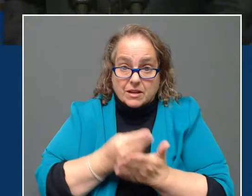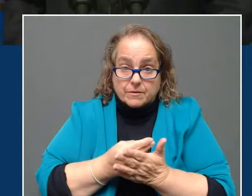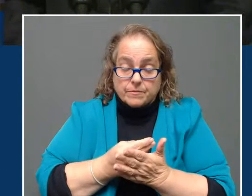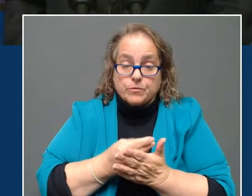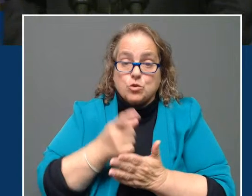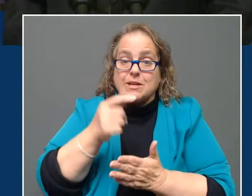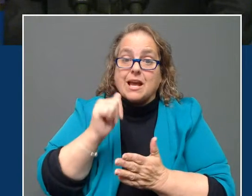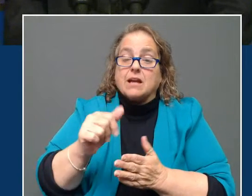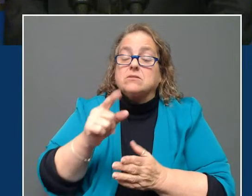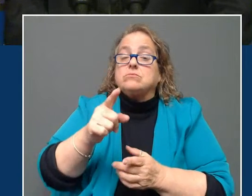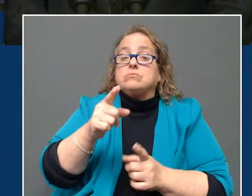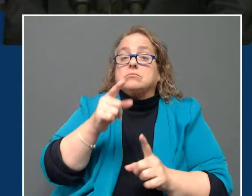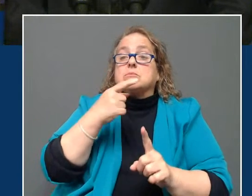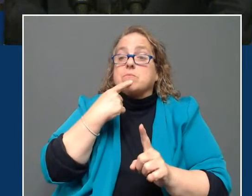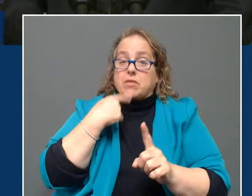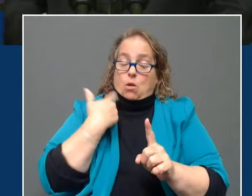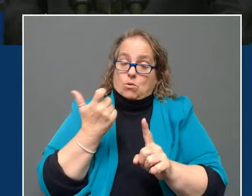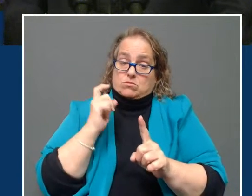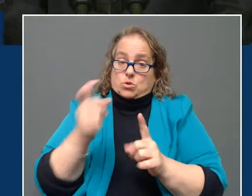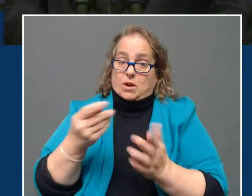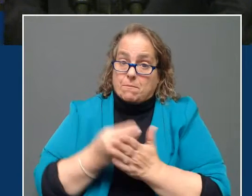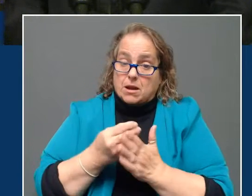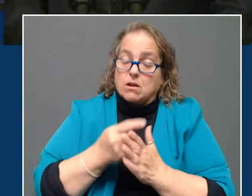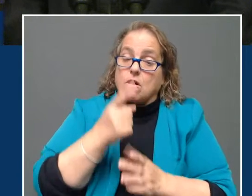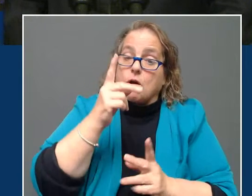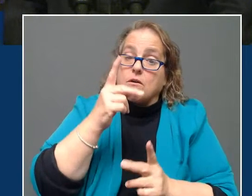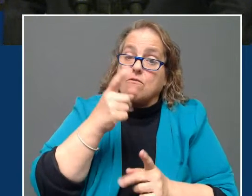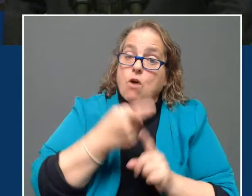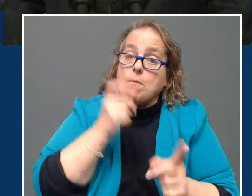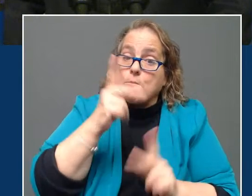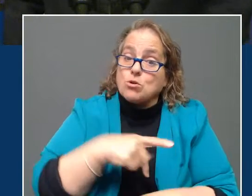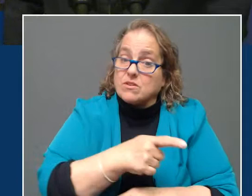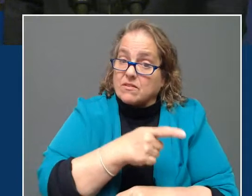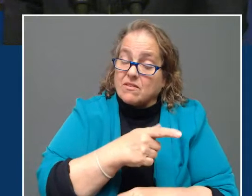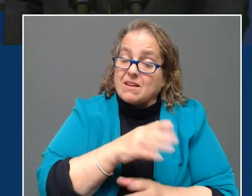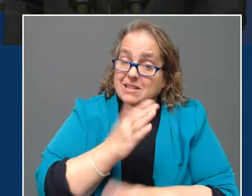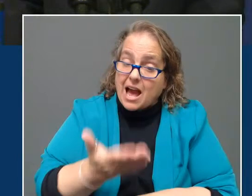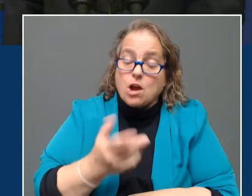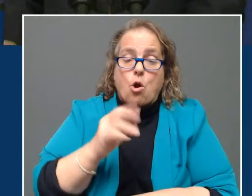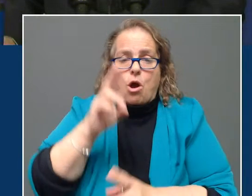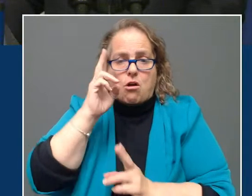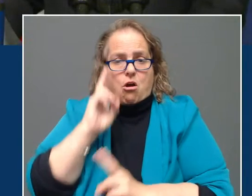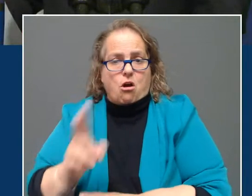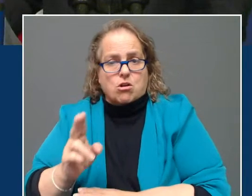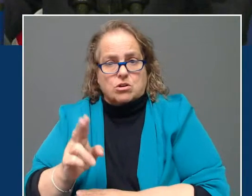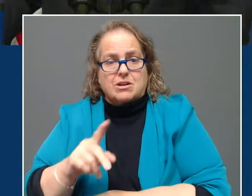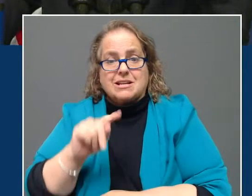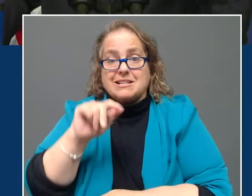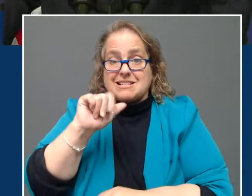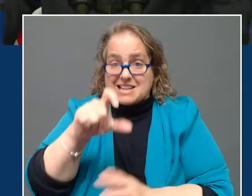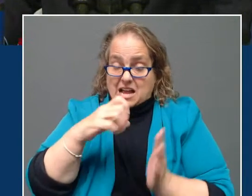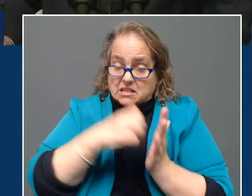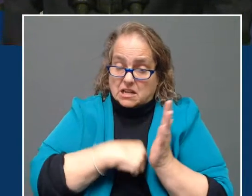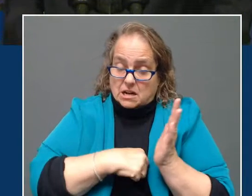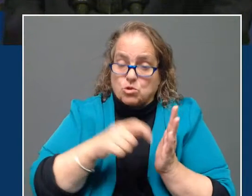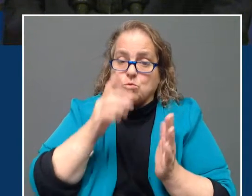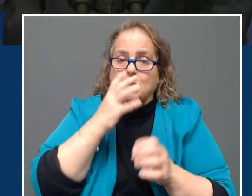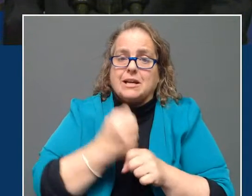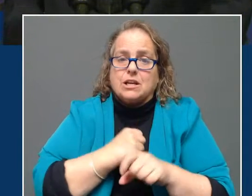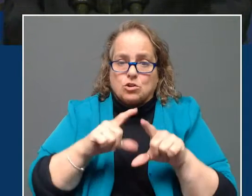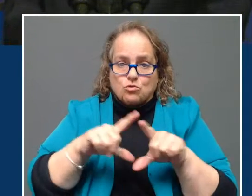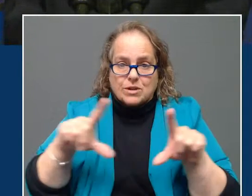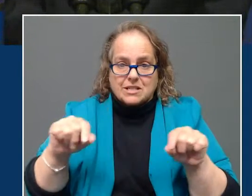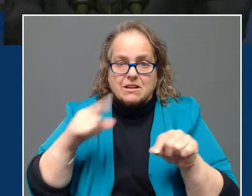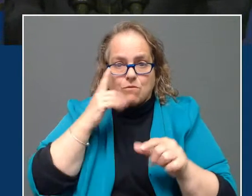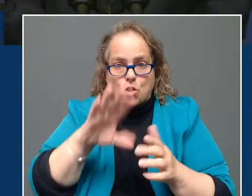lost or someone they want to honor. All donations are tax deductible, and donors will receive a receipt for purposes of donating. If